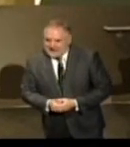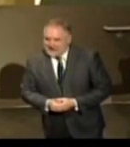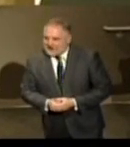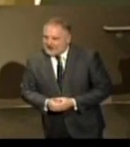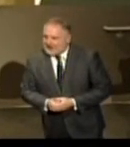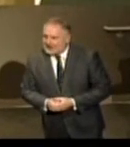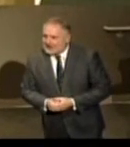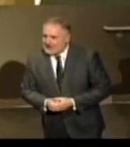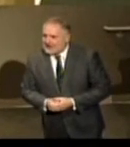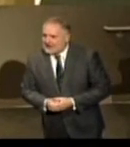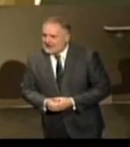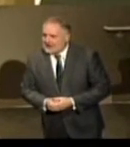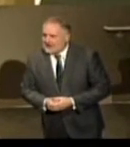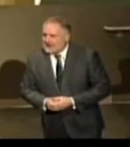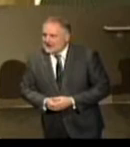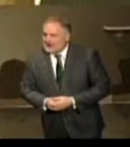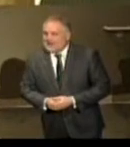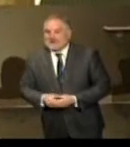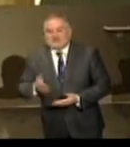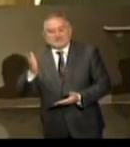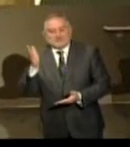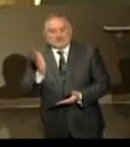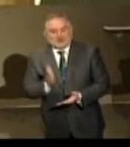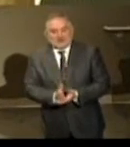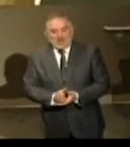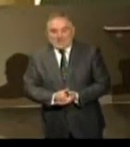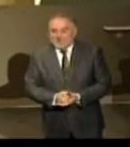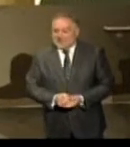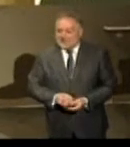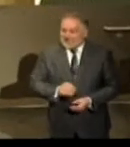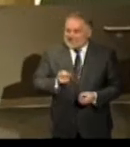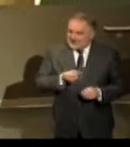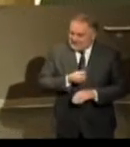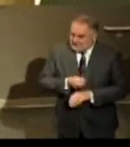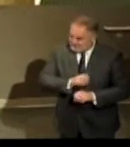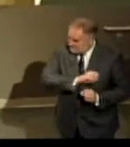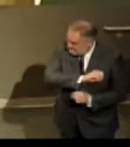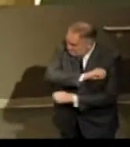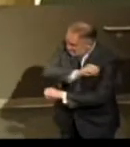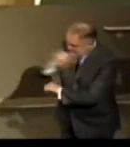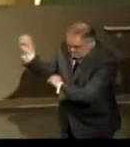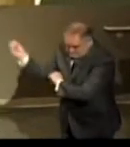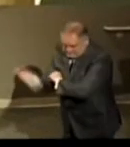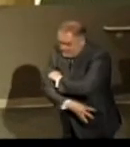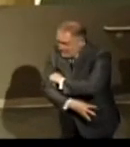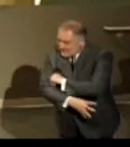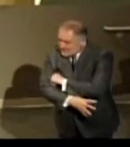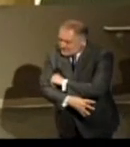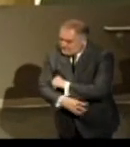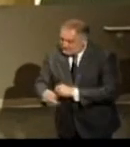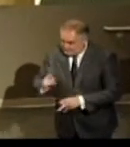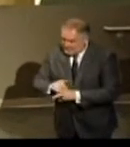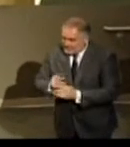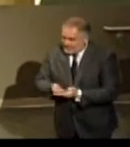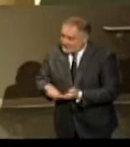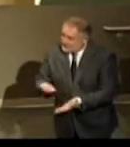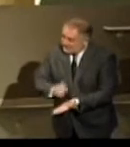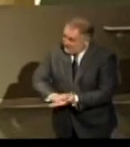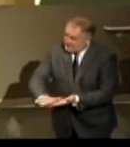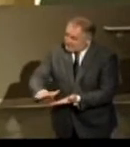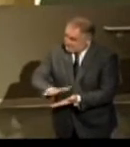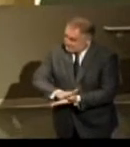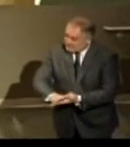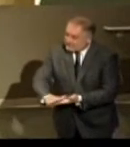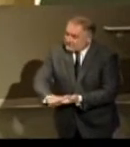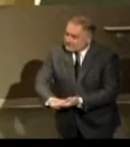us, why don't you quit your filthy littering and dirtying God's earth? Keep it clean, all right? Everybody smile now.